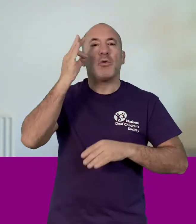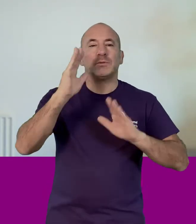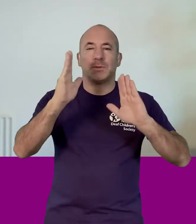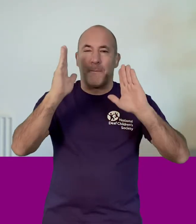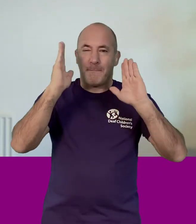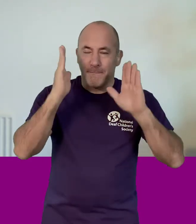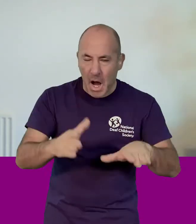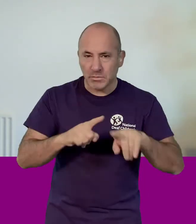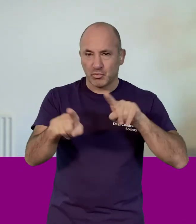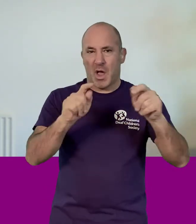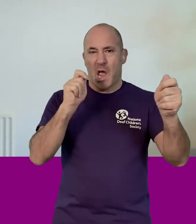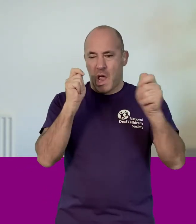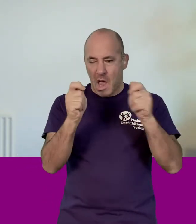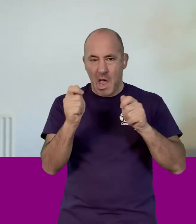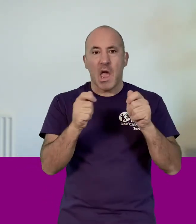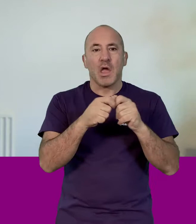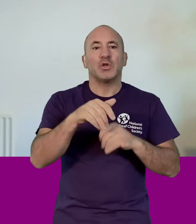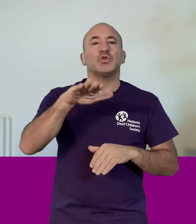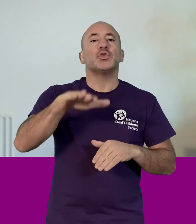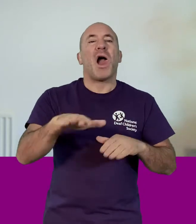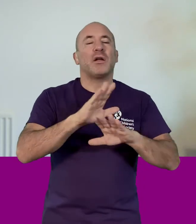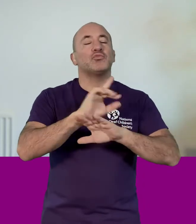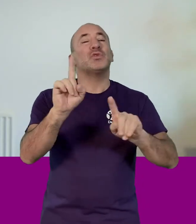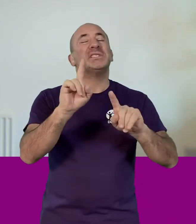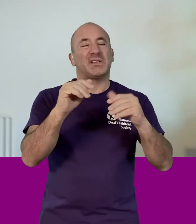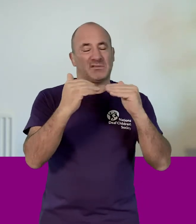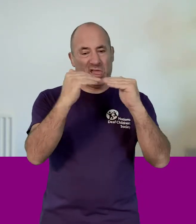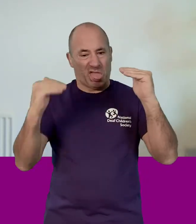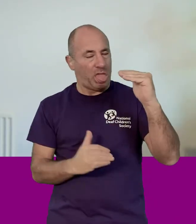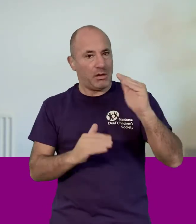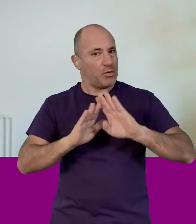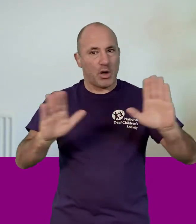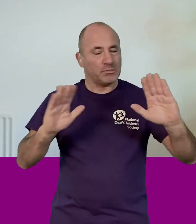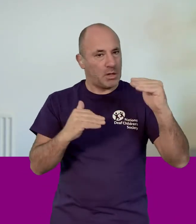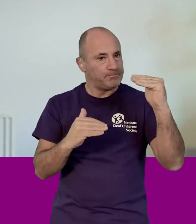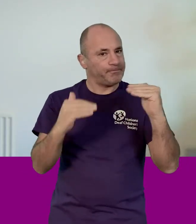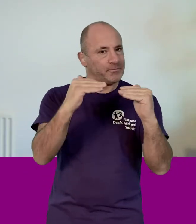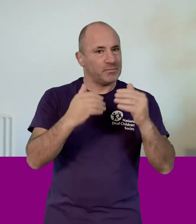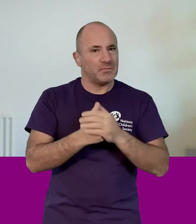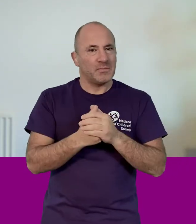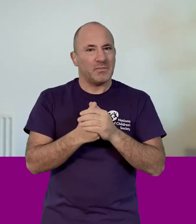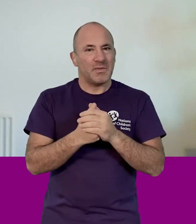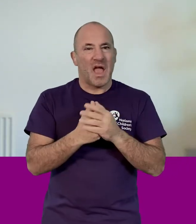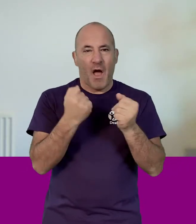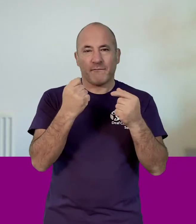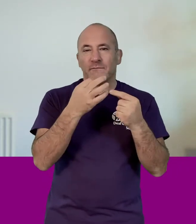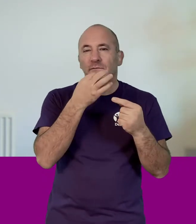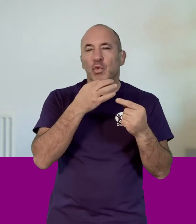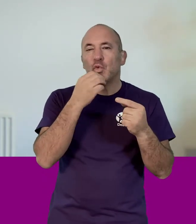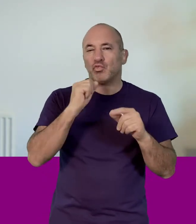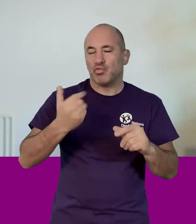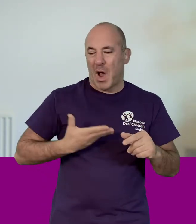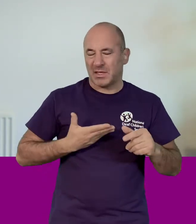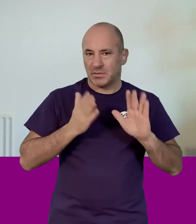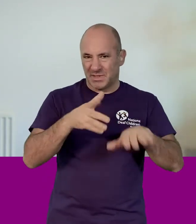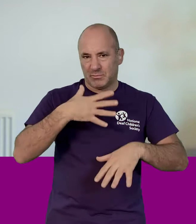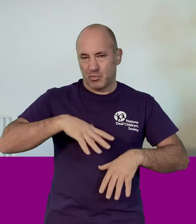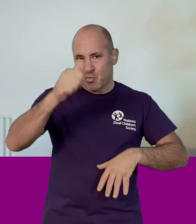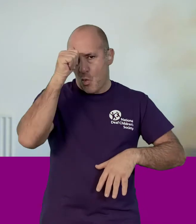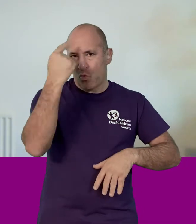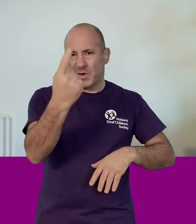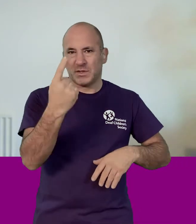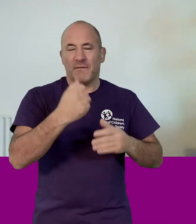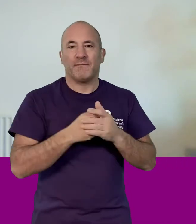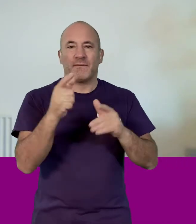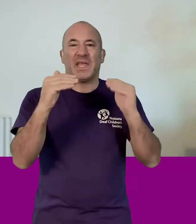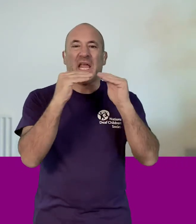local authorities still need to do everything possible to make sure that your child isn't disadvantaged. There are a few key rights to be